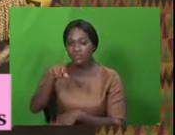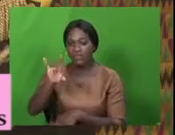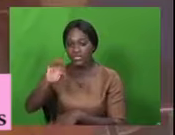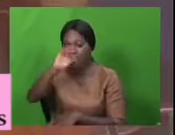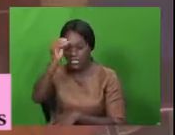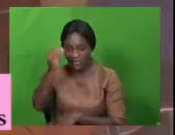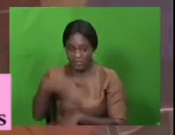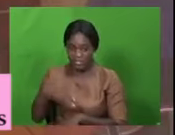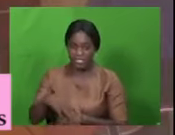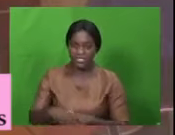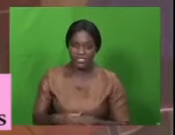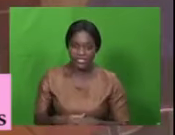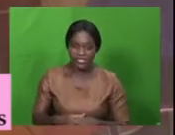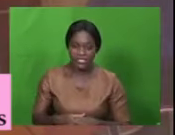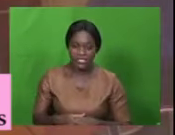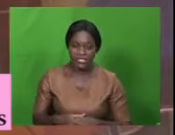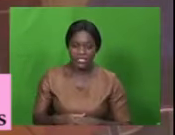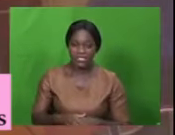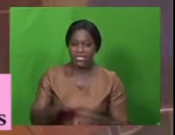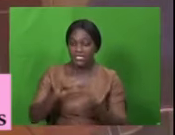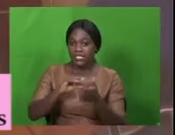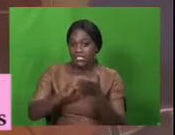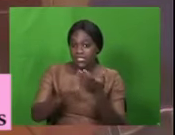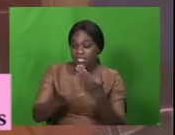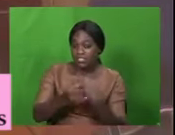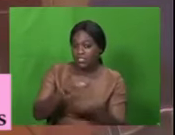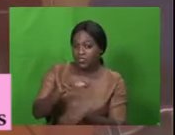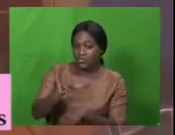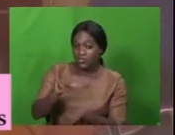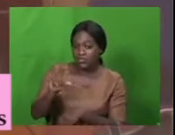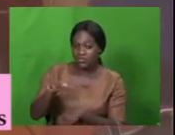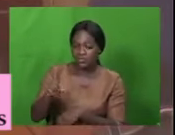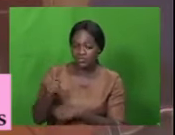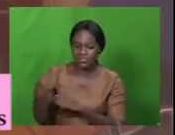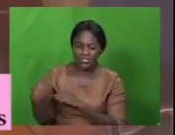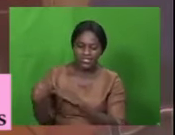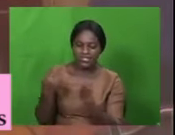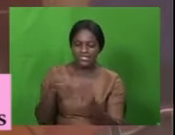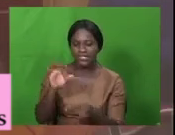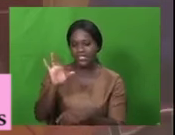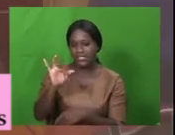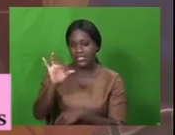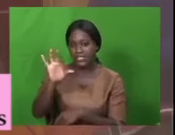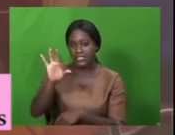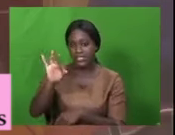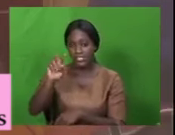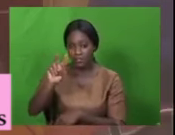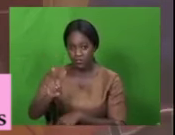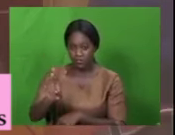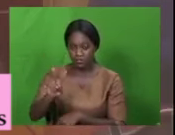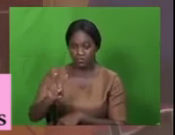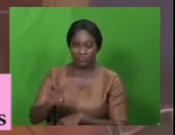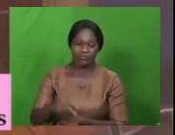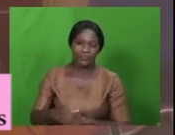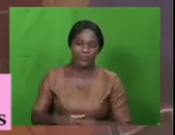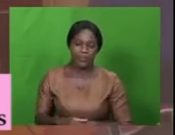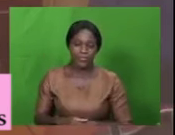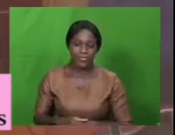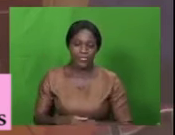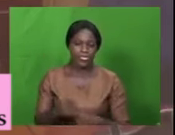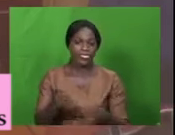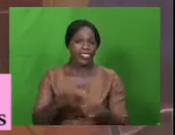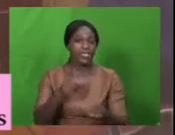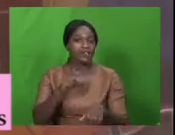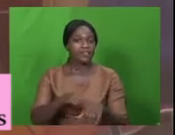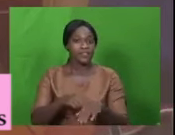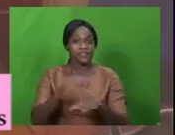7.8% in January 2020, since 1992. For the first time in over